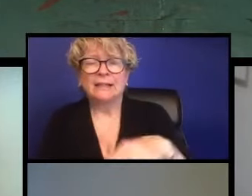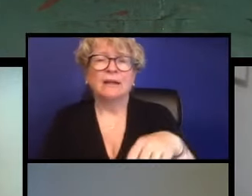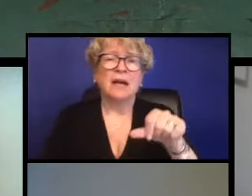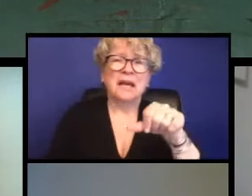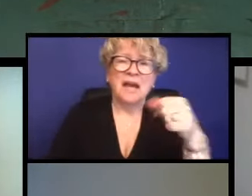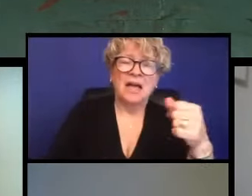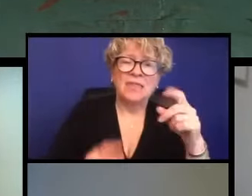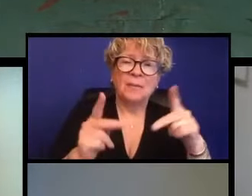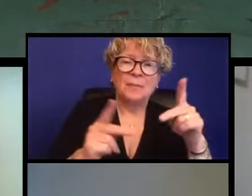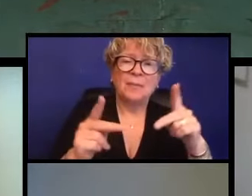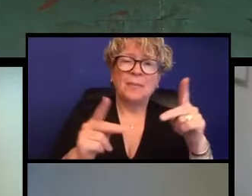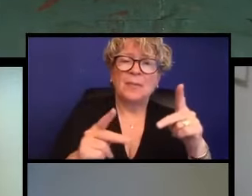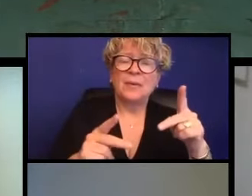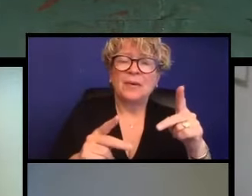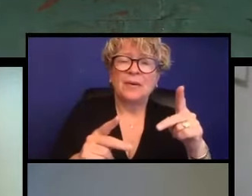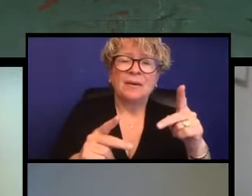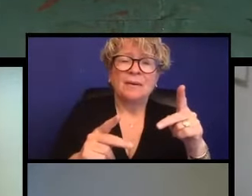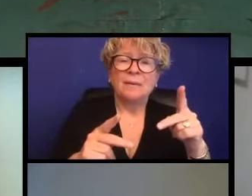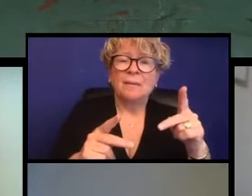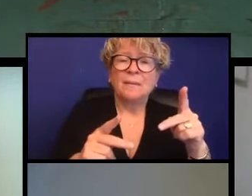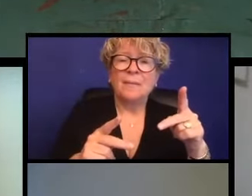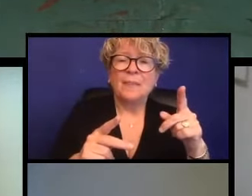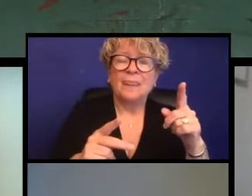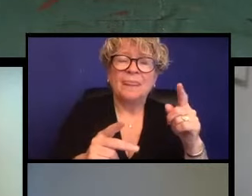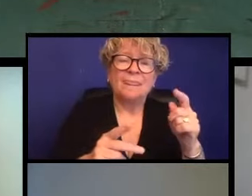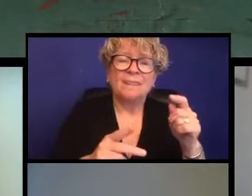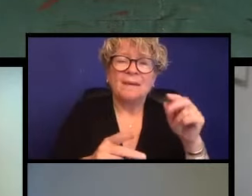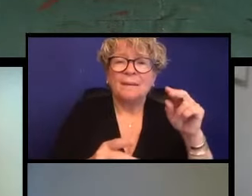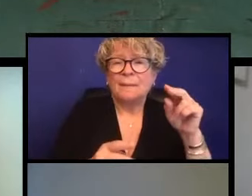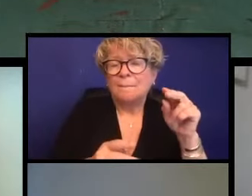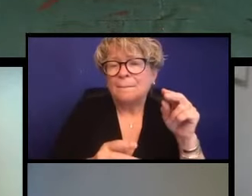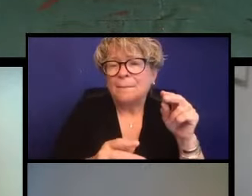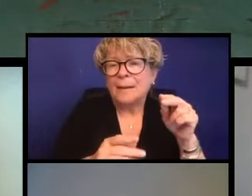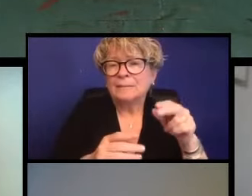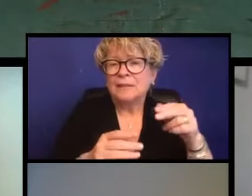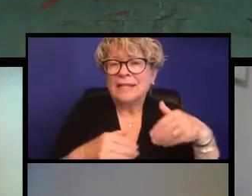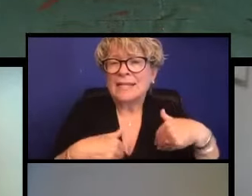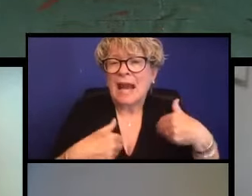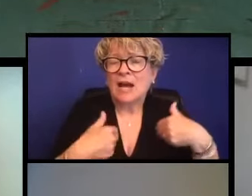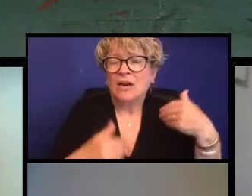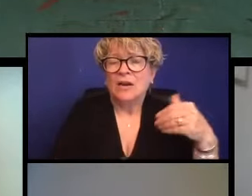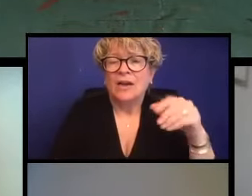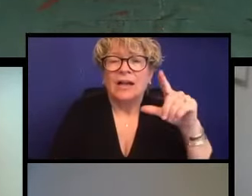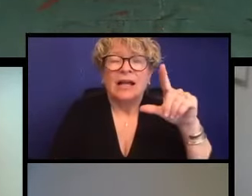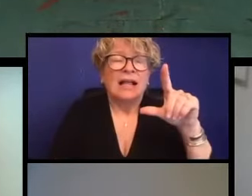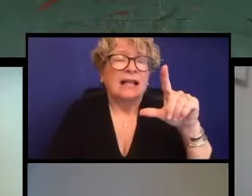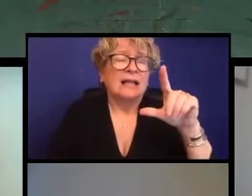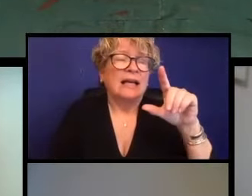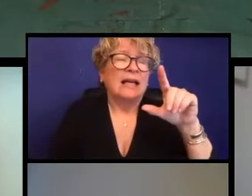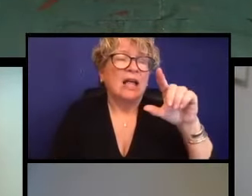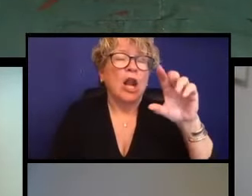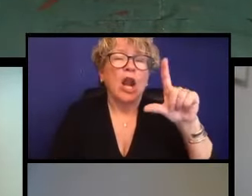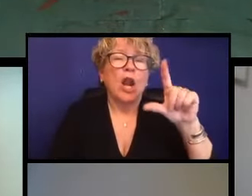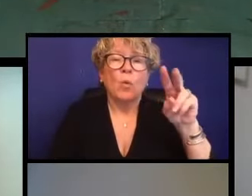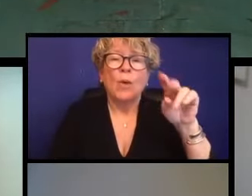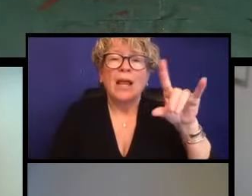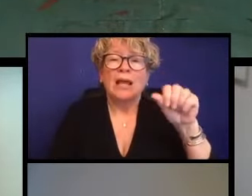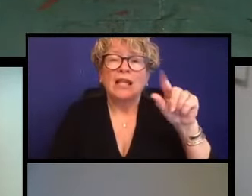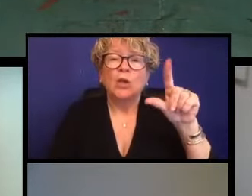people like who are maybe more in mid notes in the field, like Livia Llewellyn had this amazing essay, and she was like